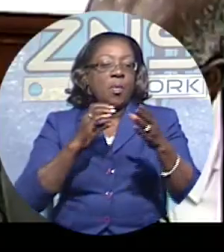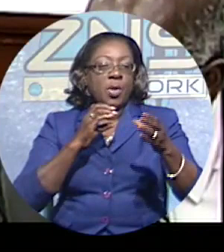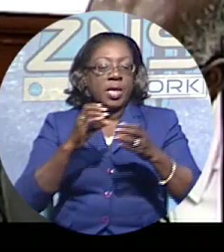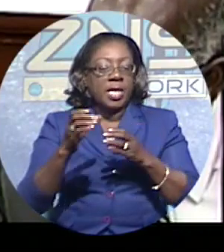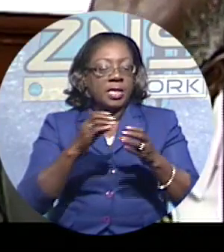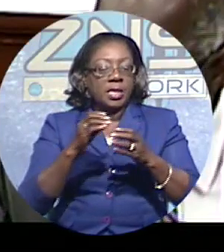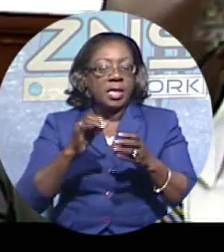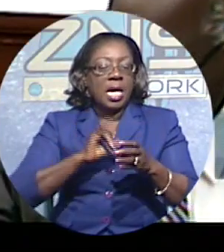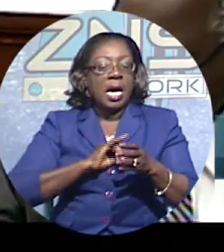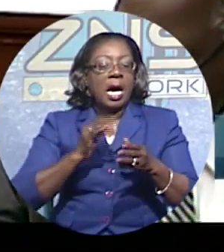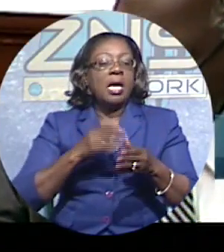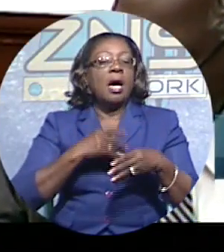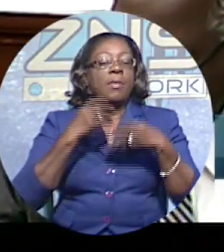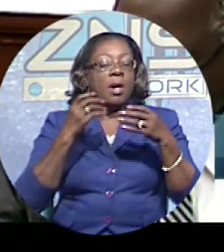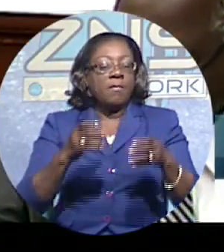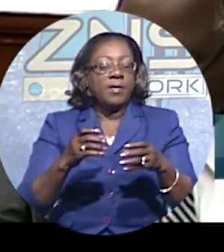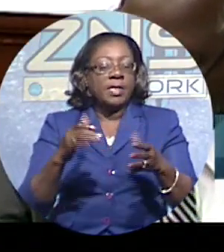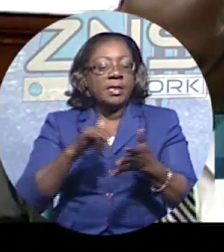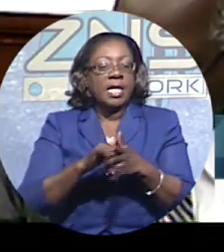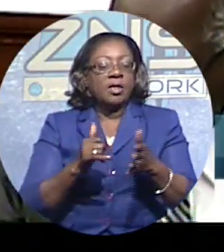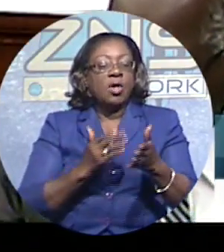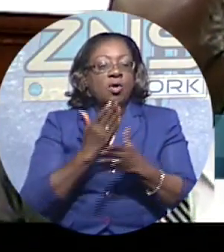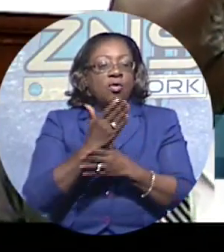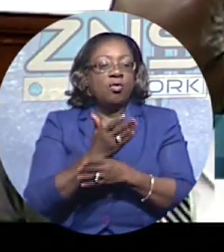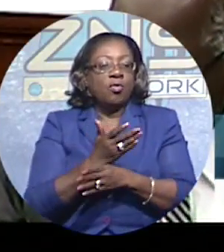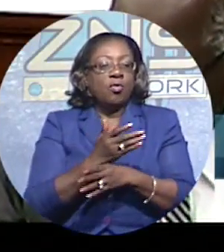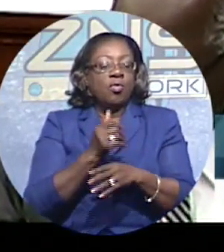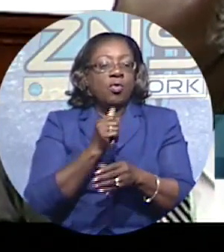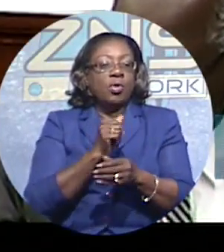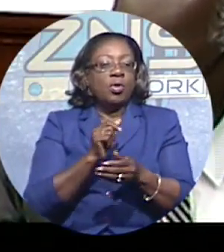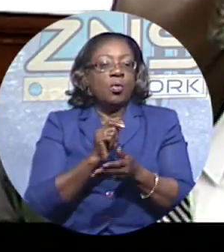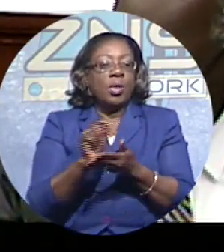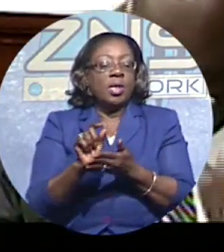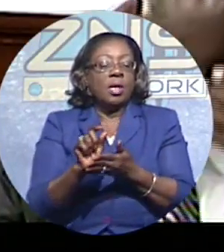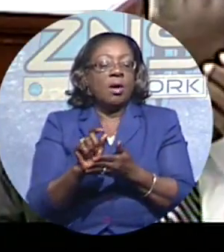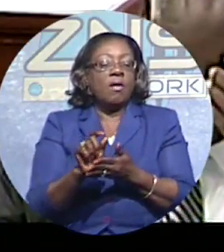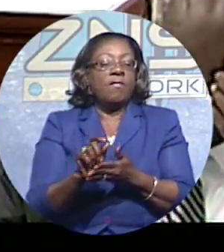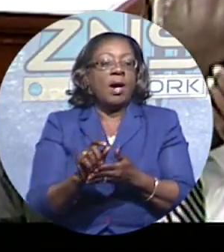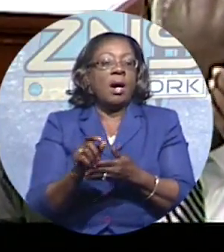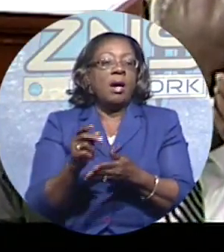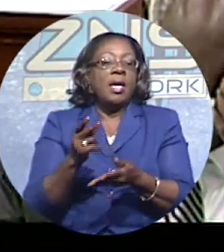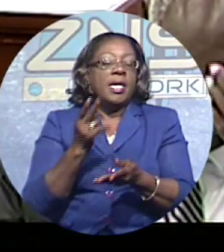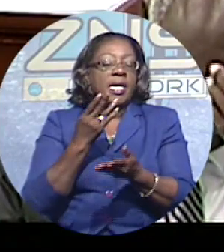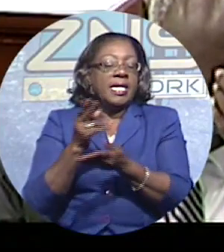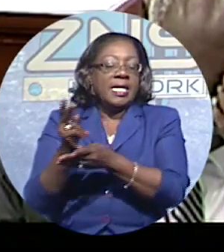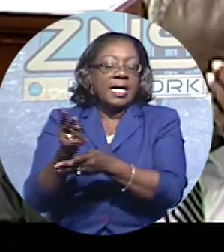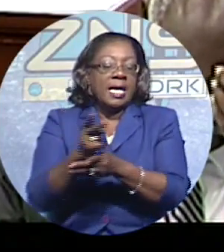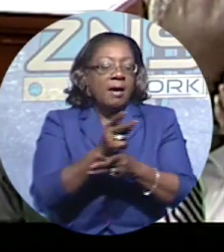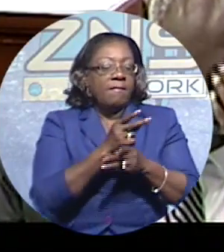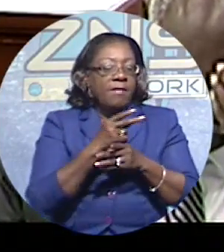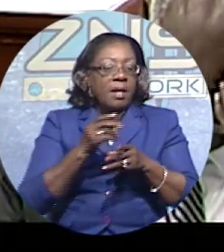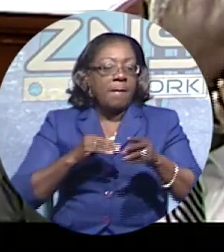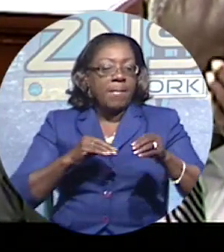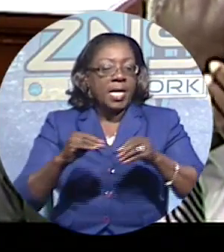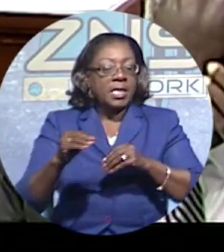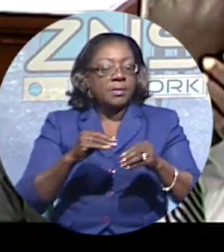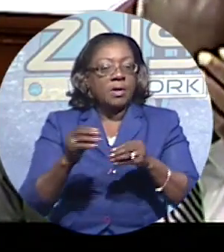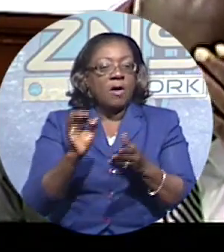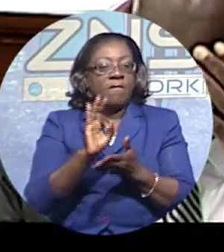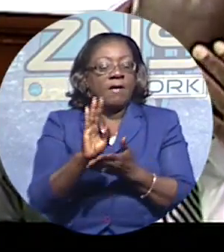am confident that through the ongoing prudence in the management of our fiscal affairs through the end of